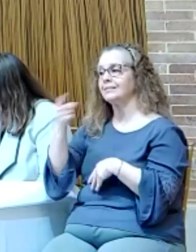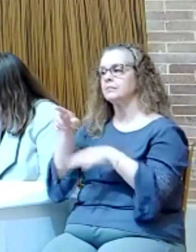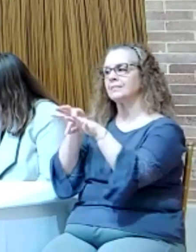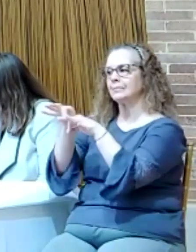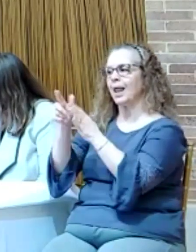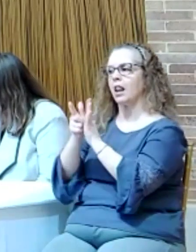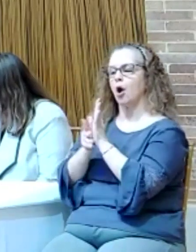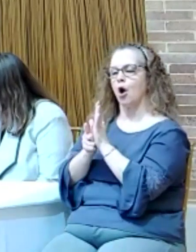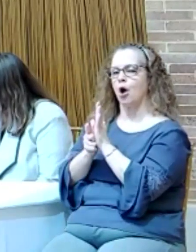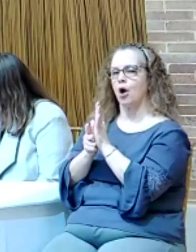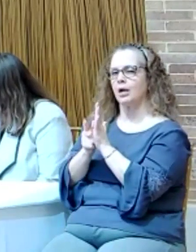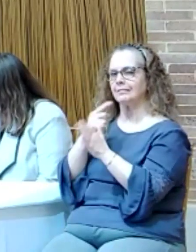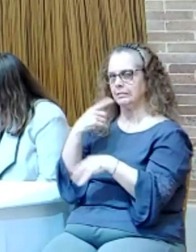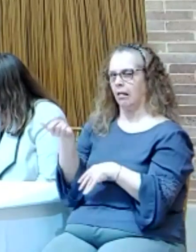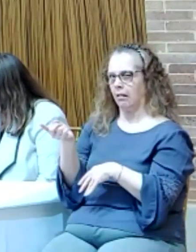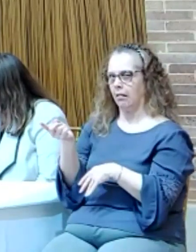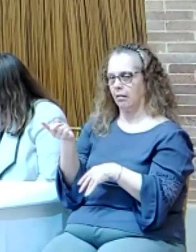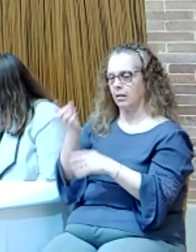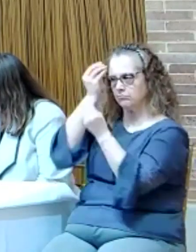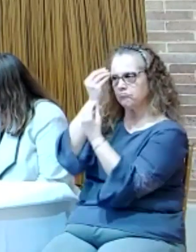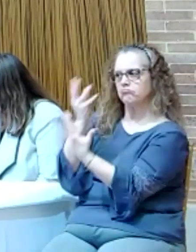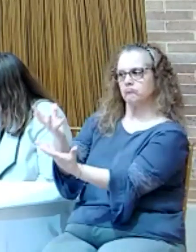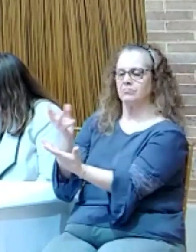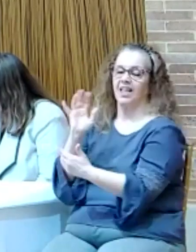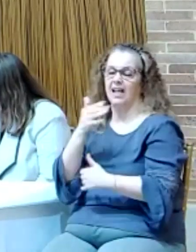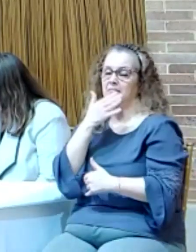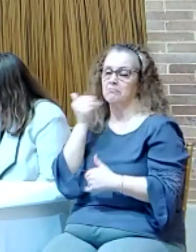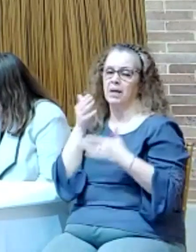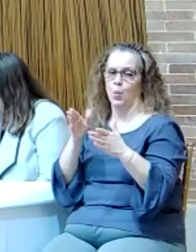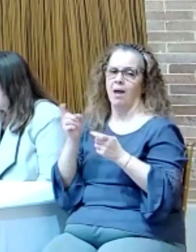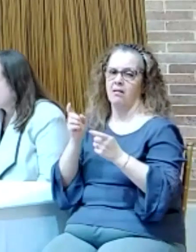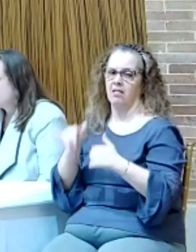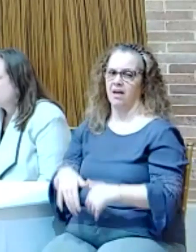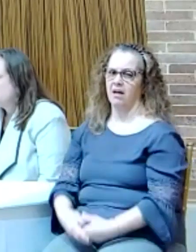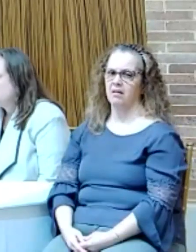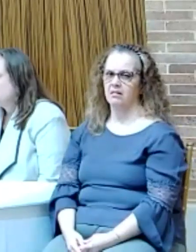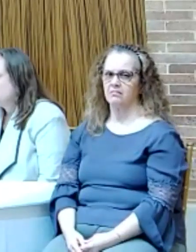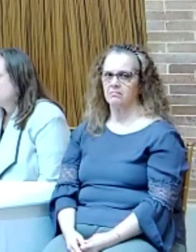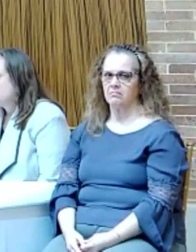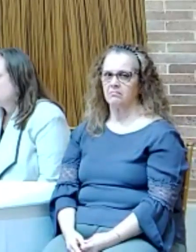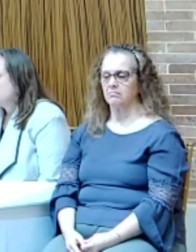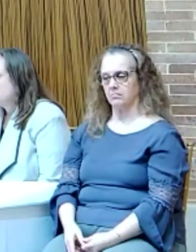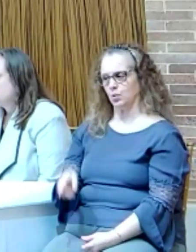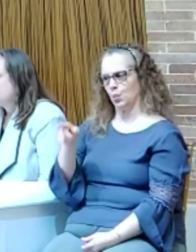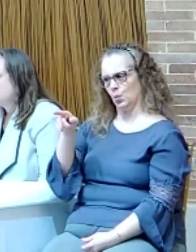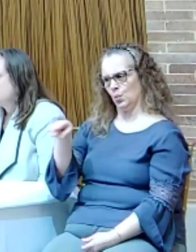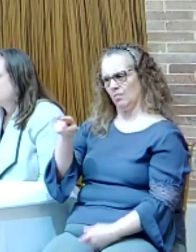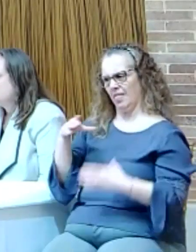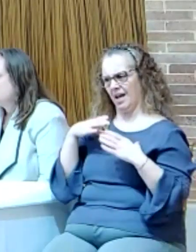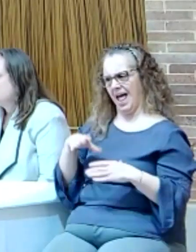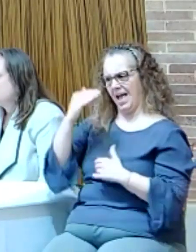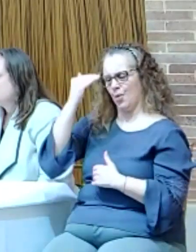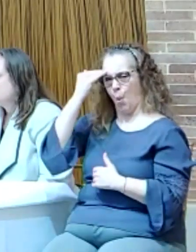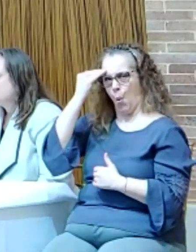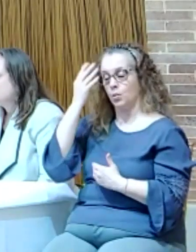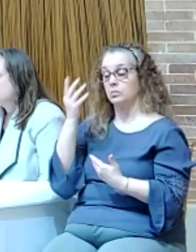and give them information that's probably the best way you can handle that so that um yeah they want that